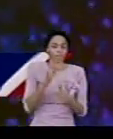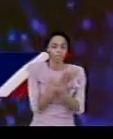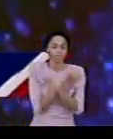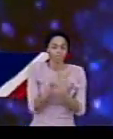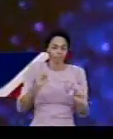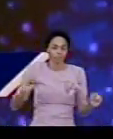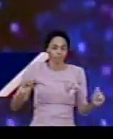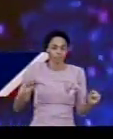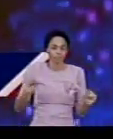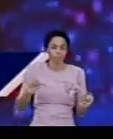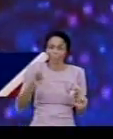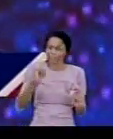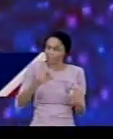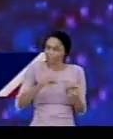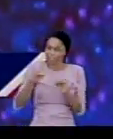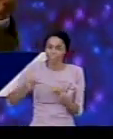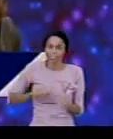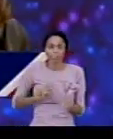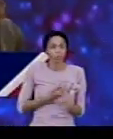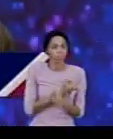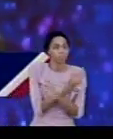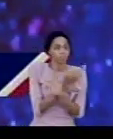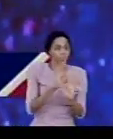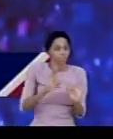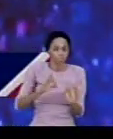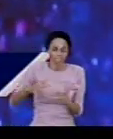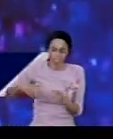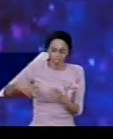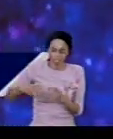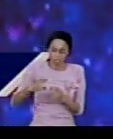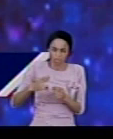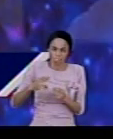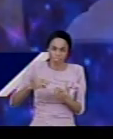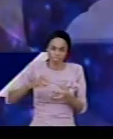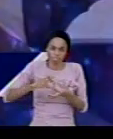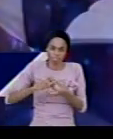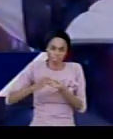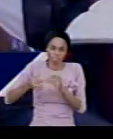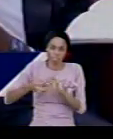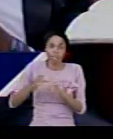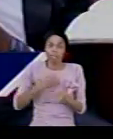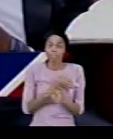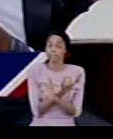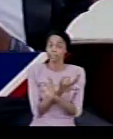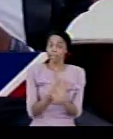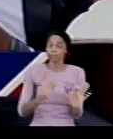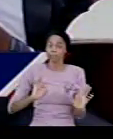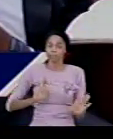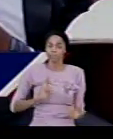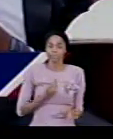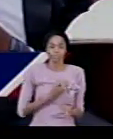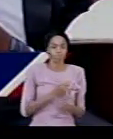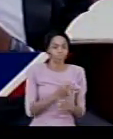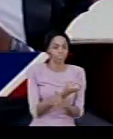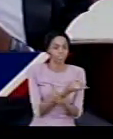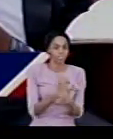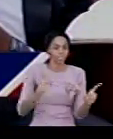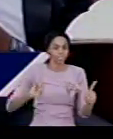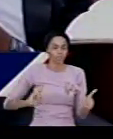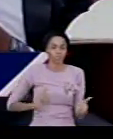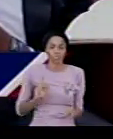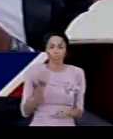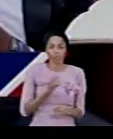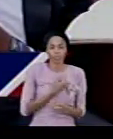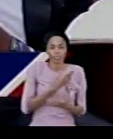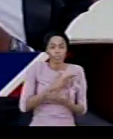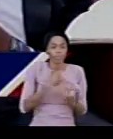is setting us free, is cutting the cord, and it's liberating us, emancipating us,